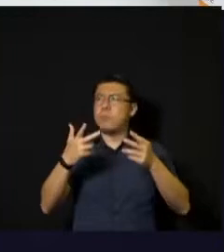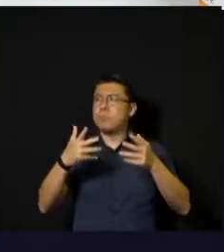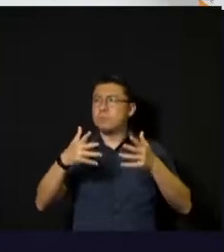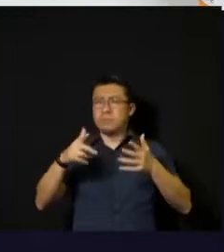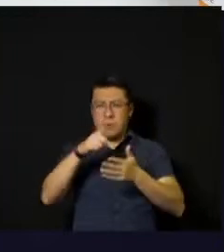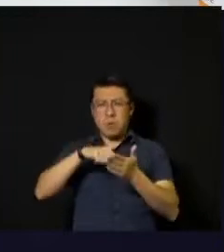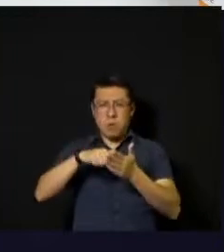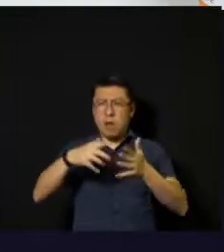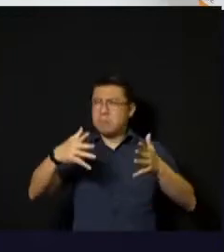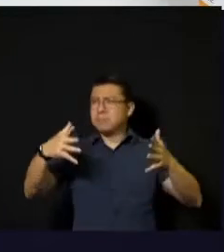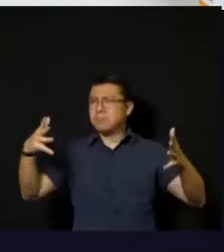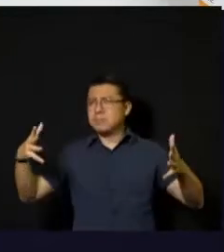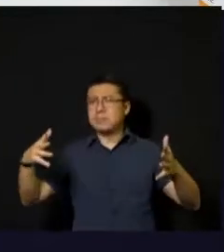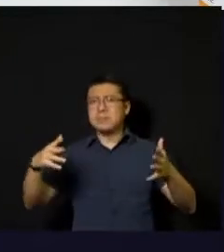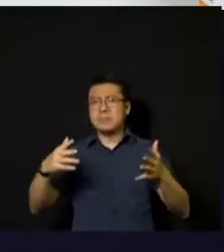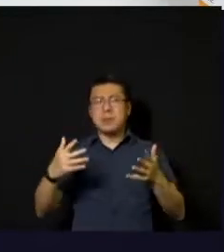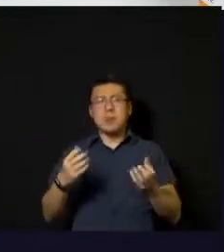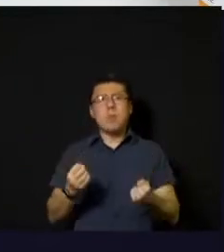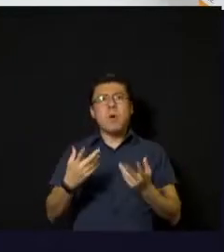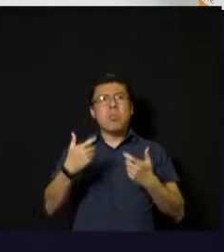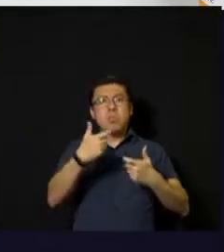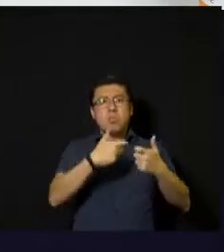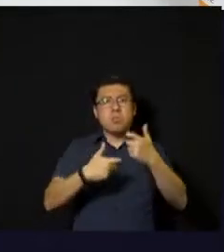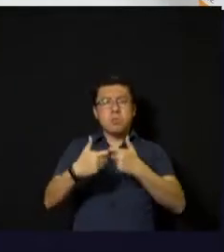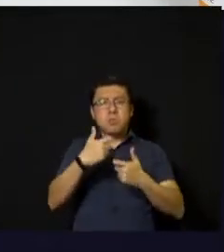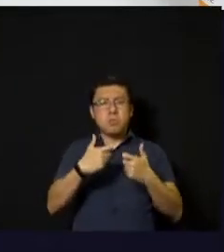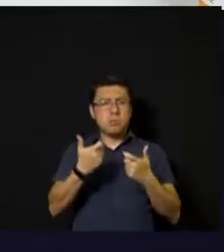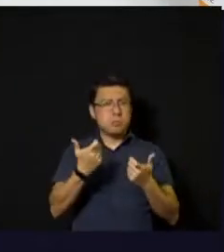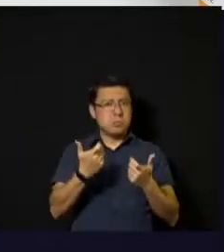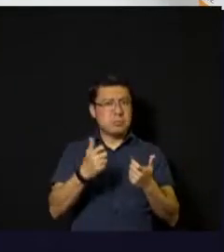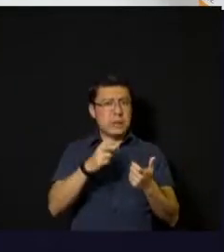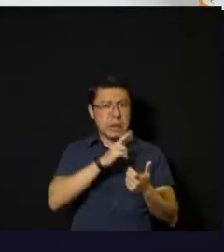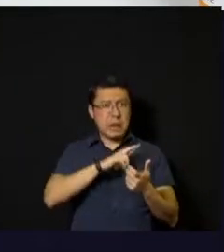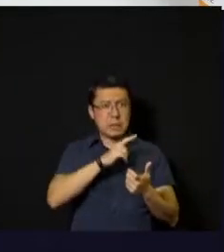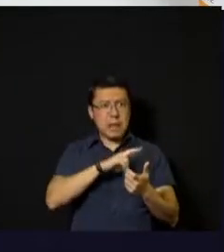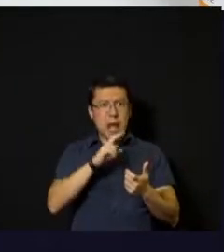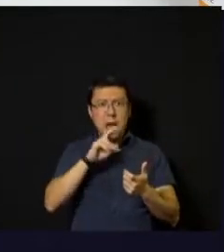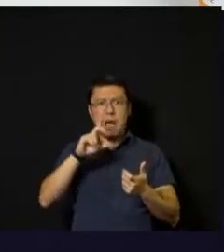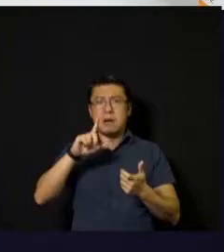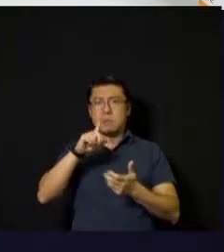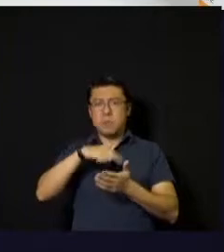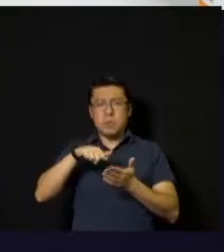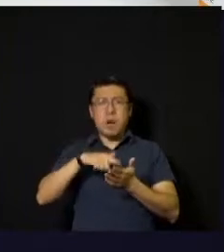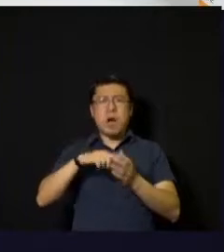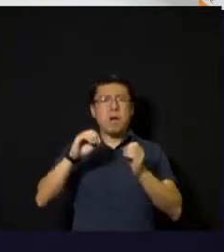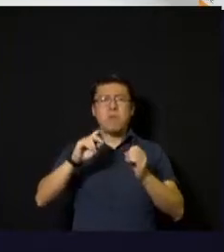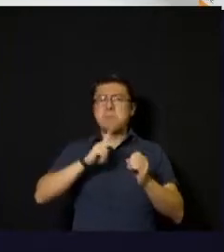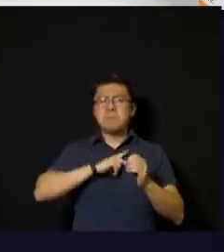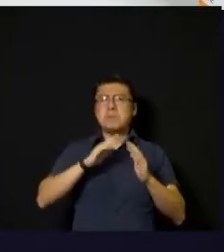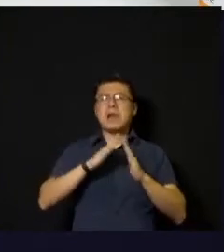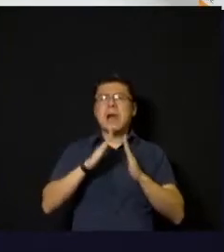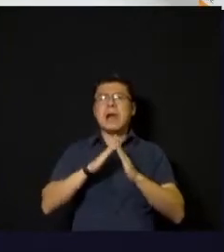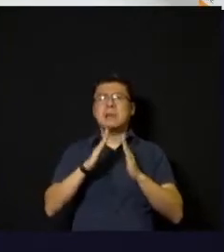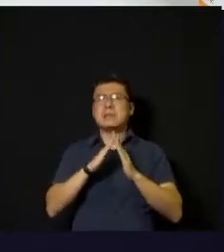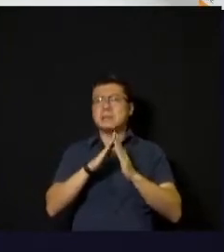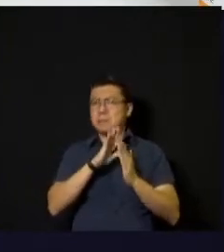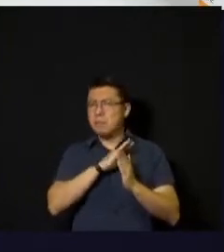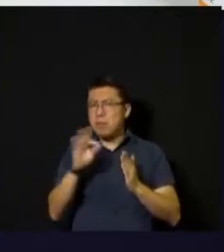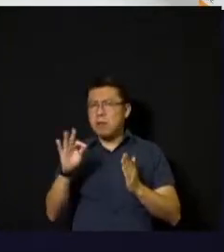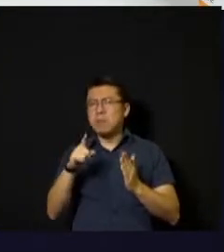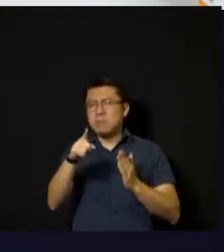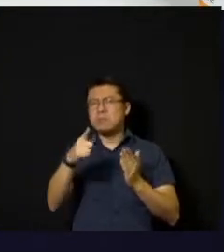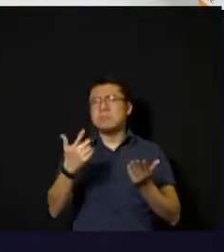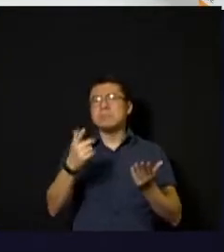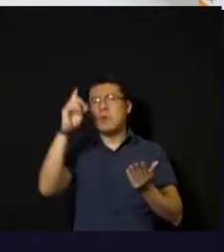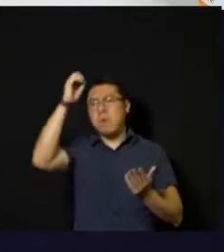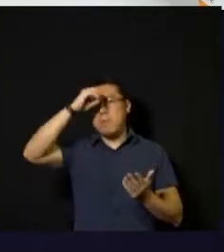center? What size does it have to be? Do I need to have it? Do I need to rent a space? Or do I put something in my house?